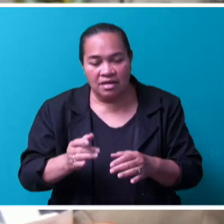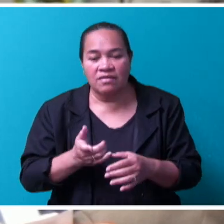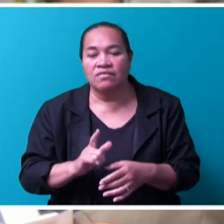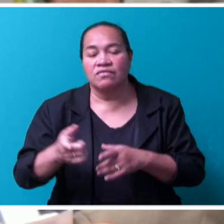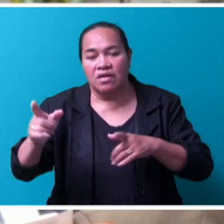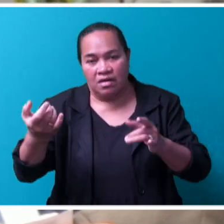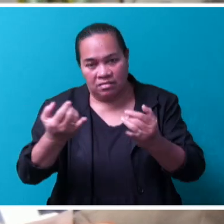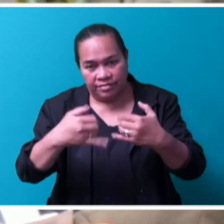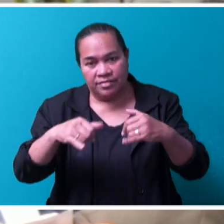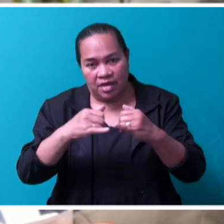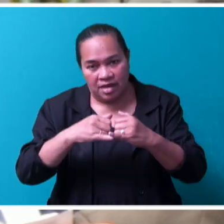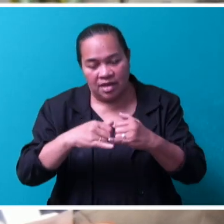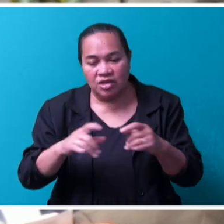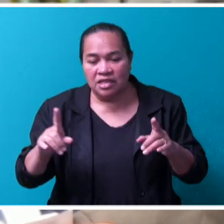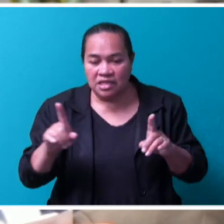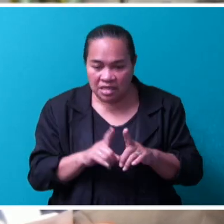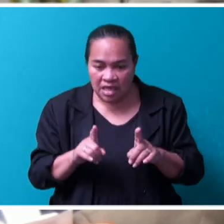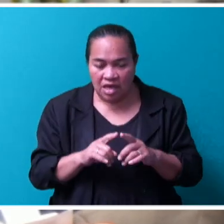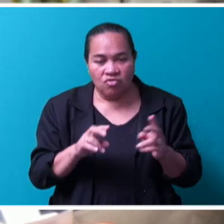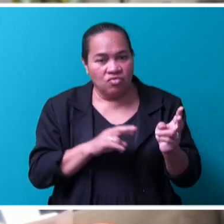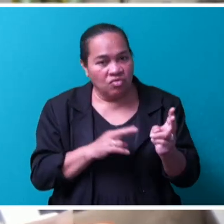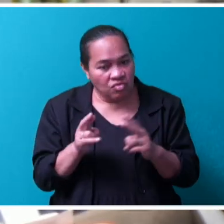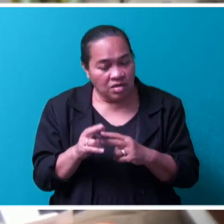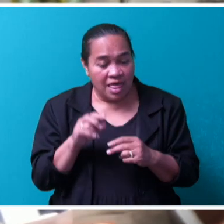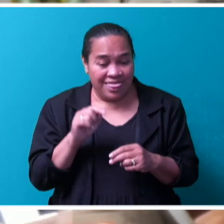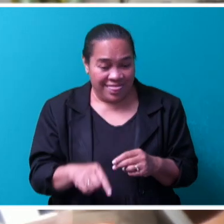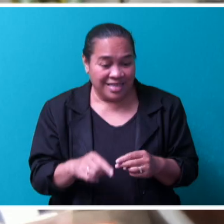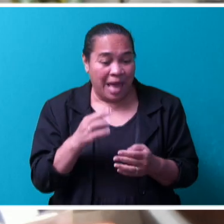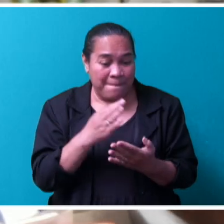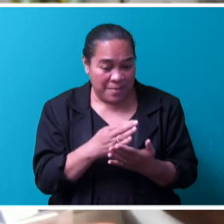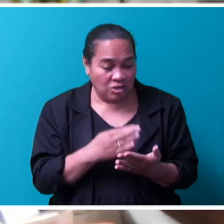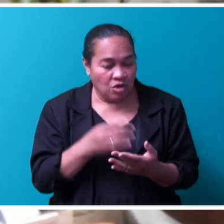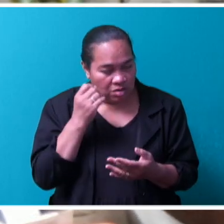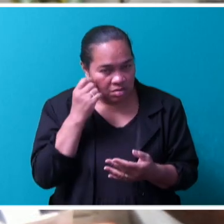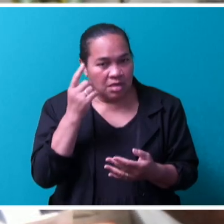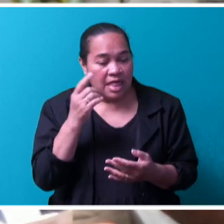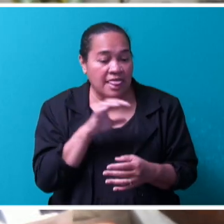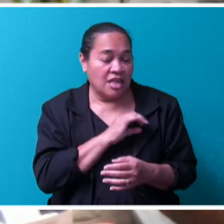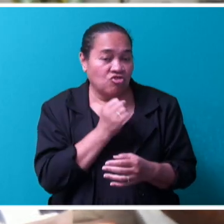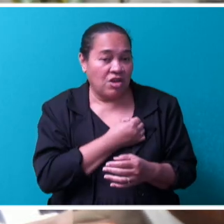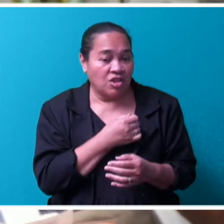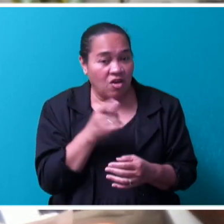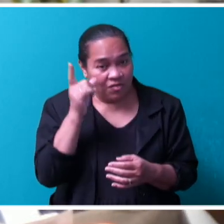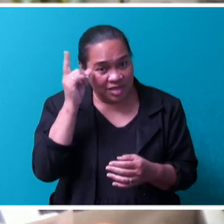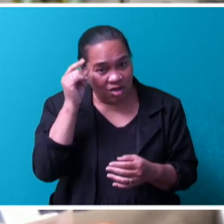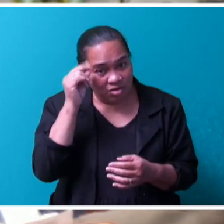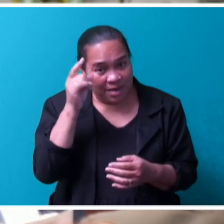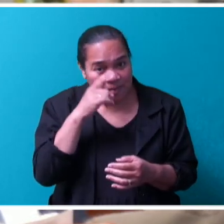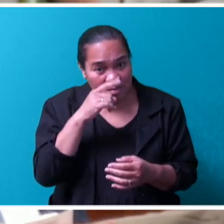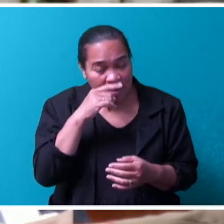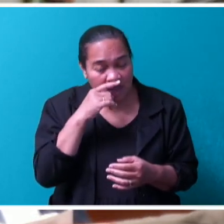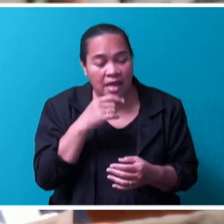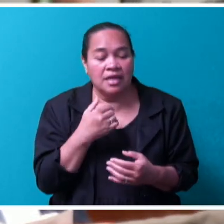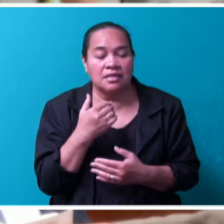communities. Mr. Speaker, this budget recognizes that the strength of the iTaukei people